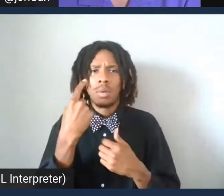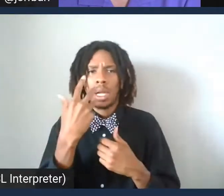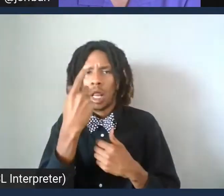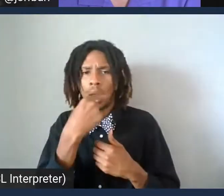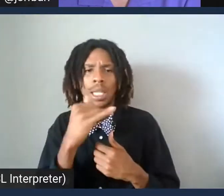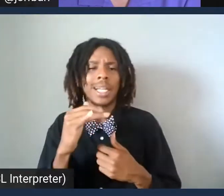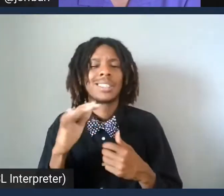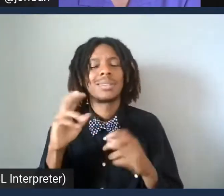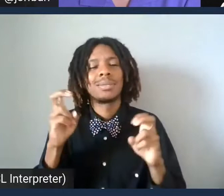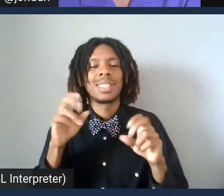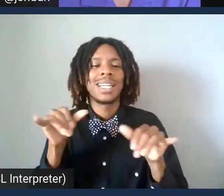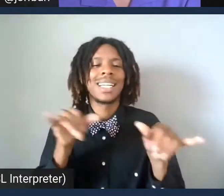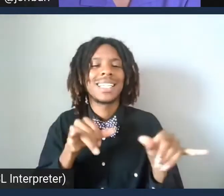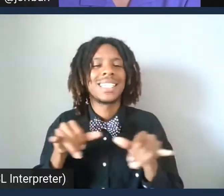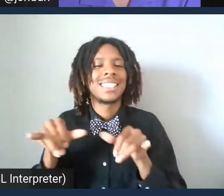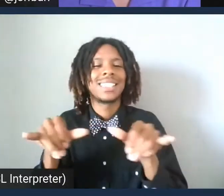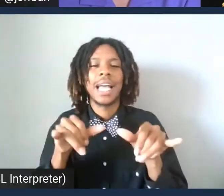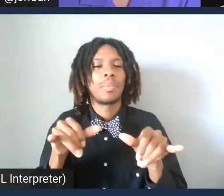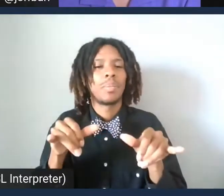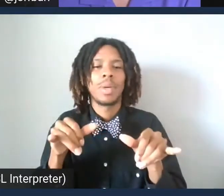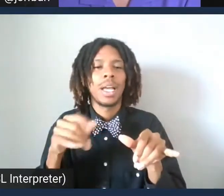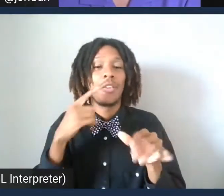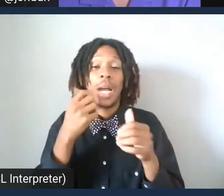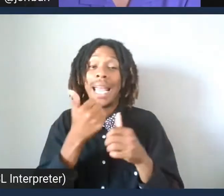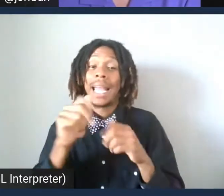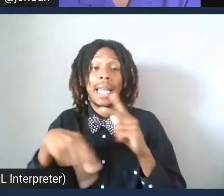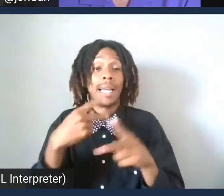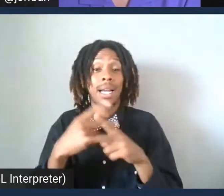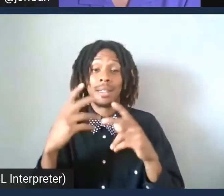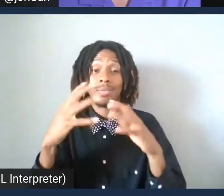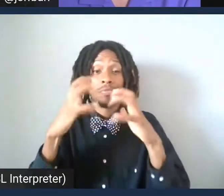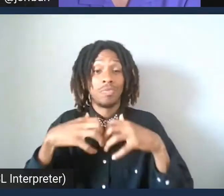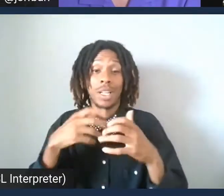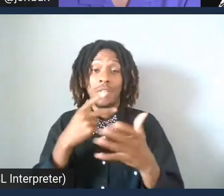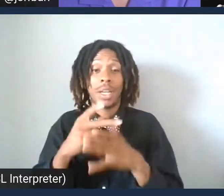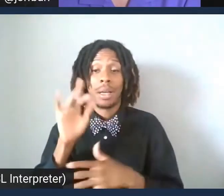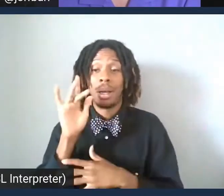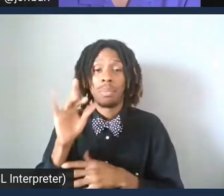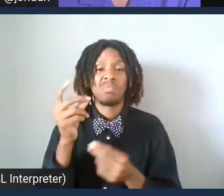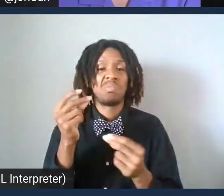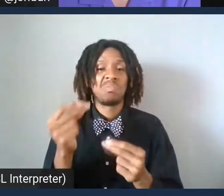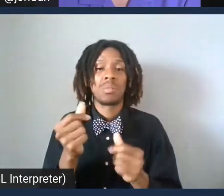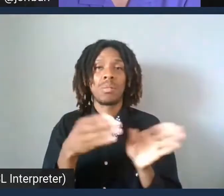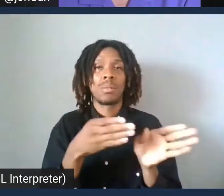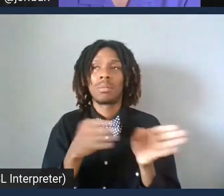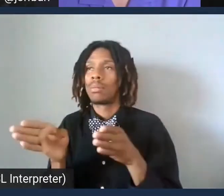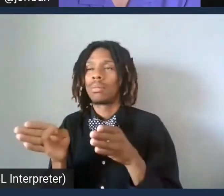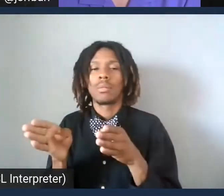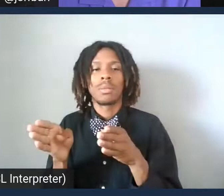same runbook that you have for any type of failure. Just press a button and fail over to